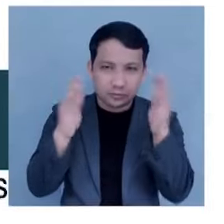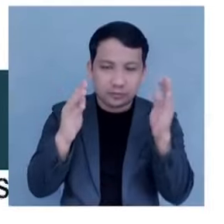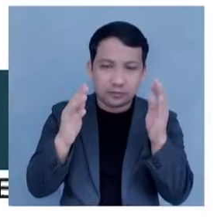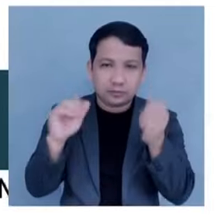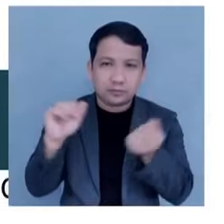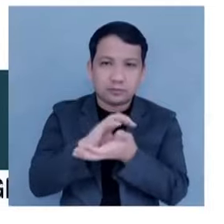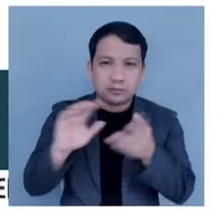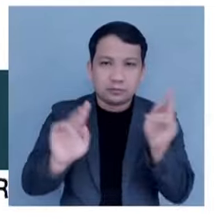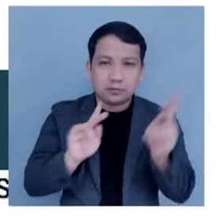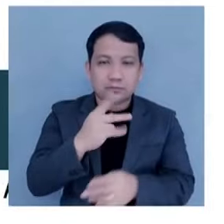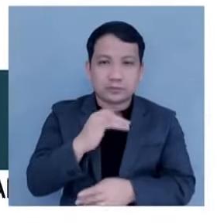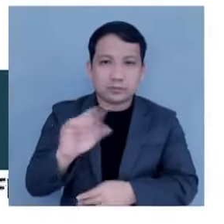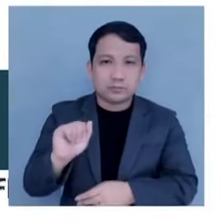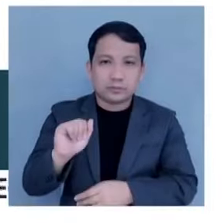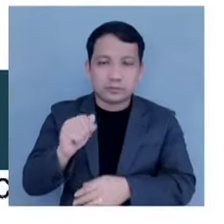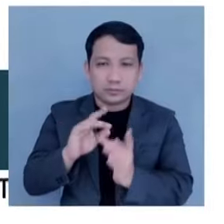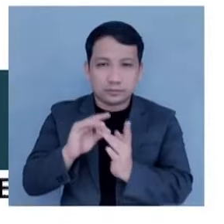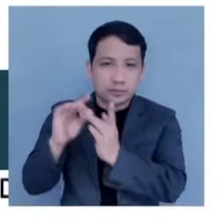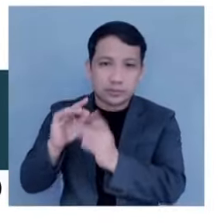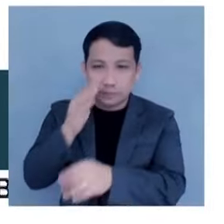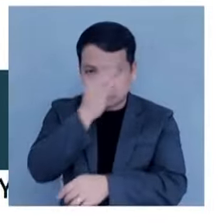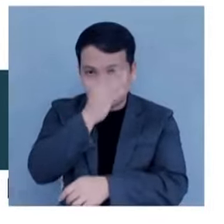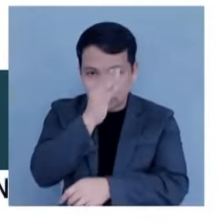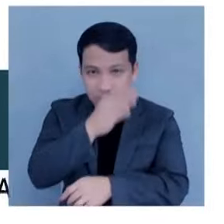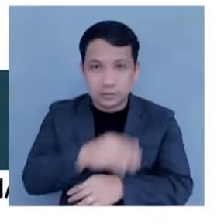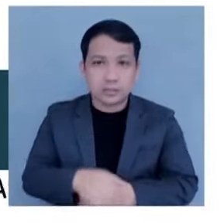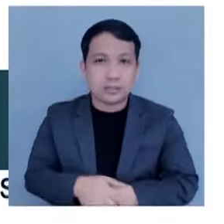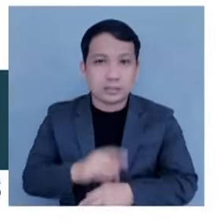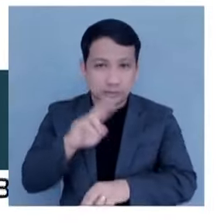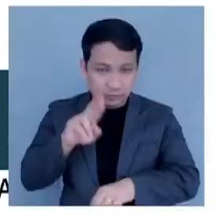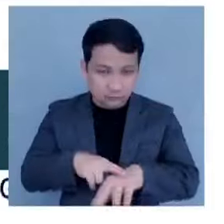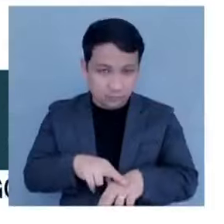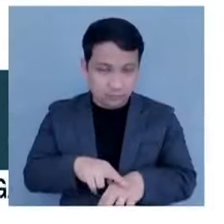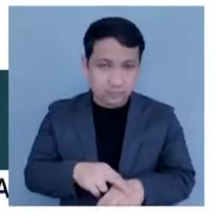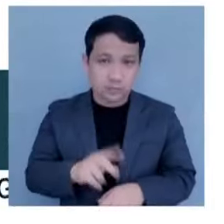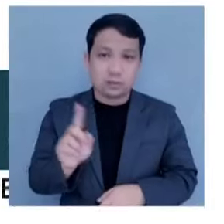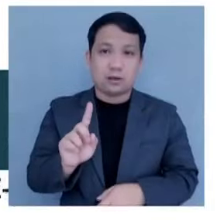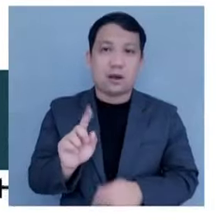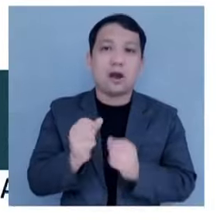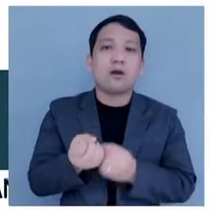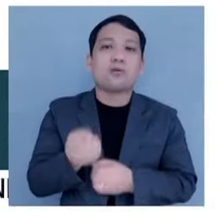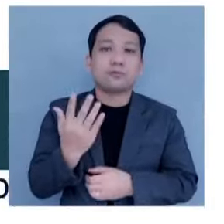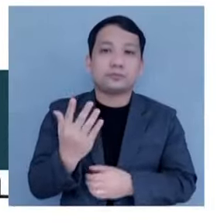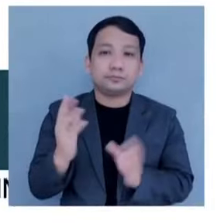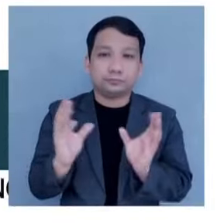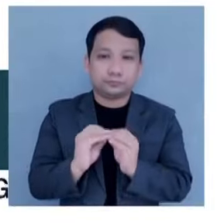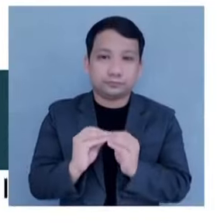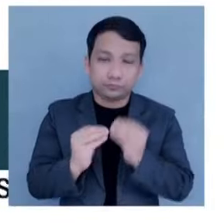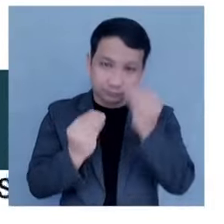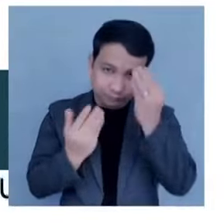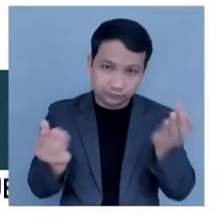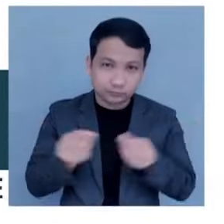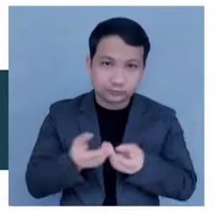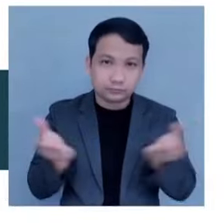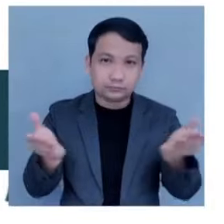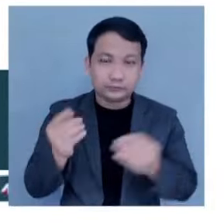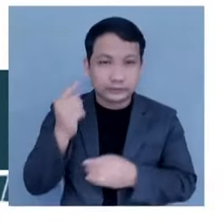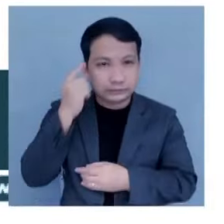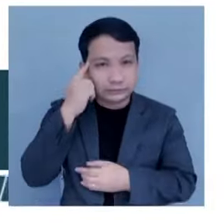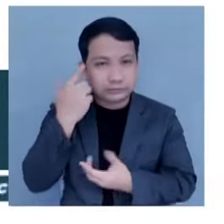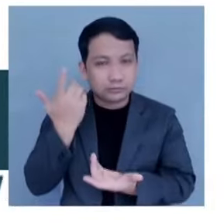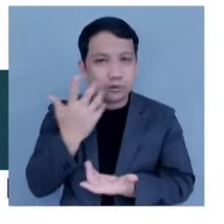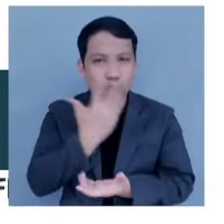the Bicol region. Can you disabuse, or how will you be able to disabuse the minds of many who